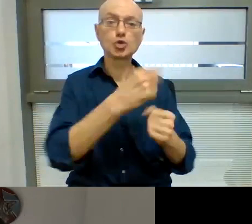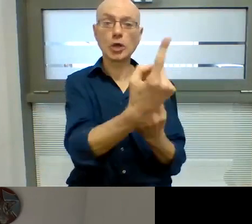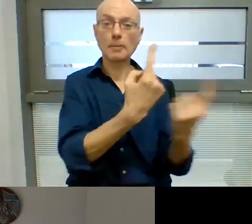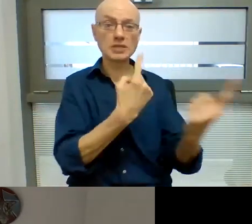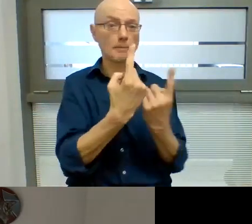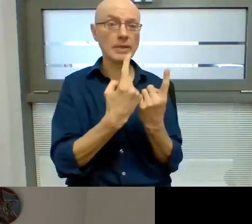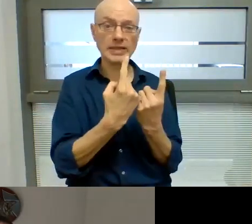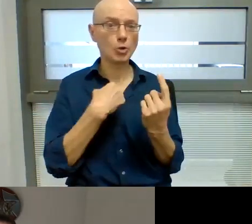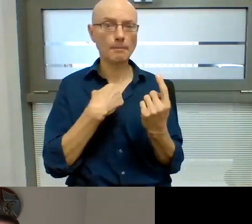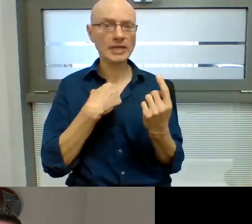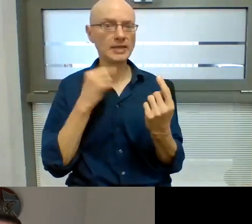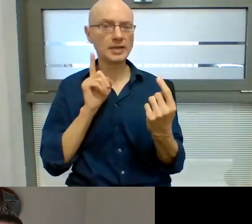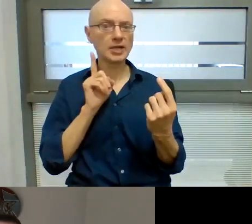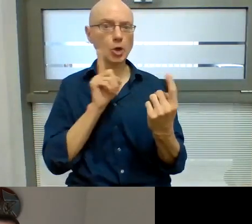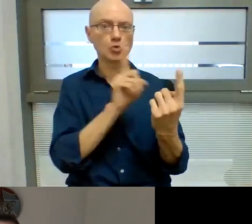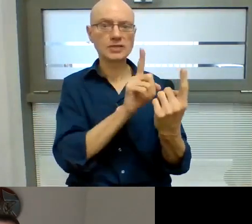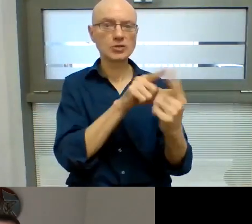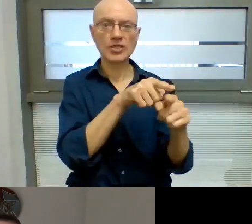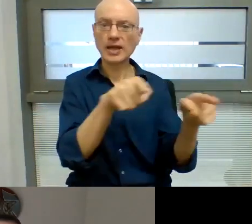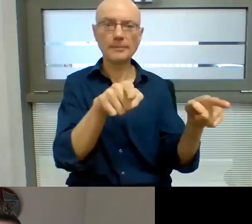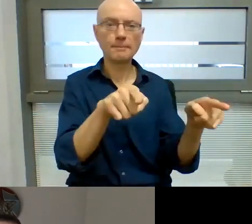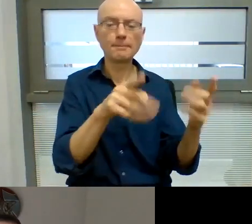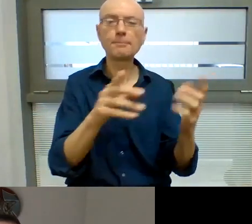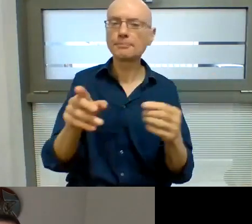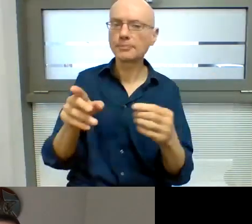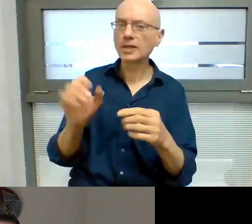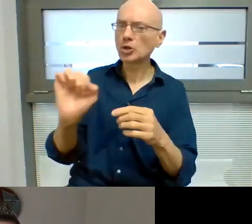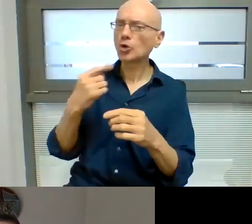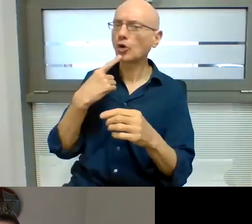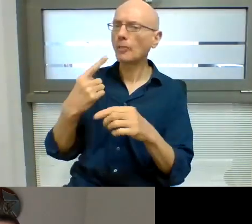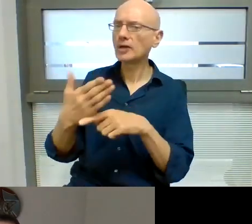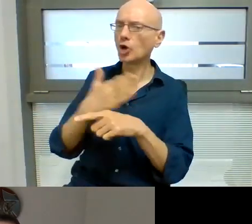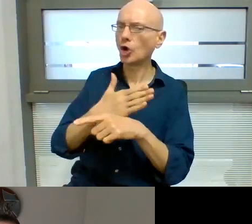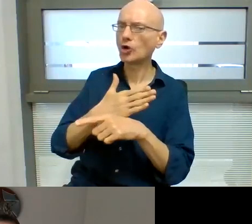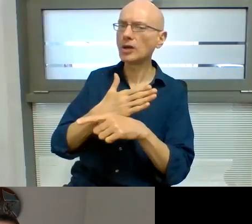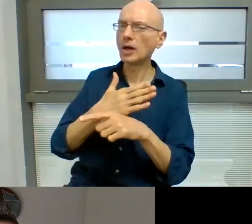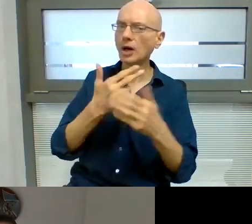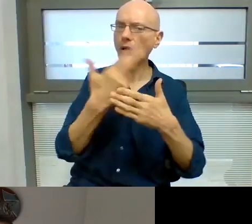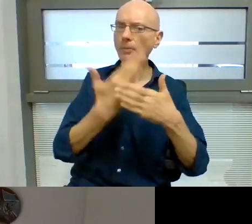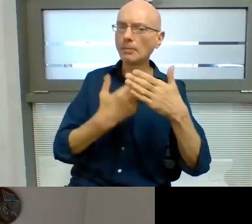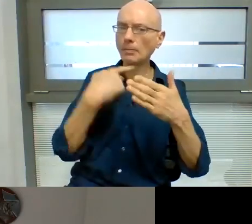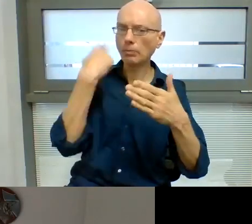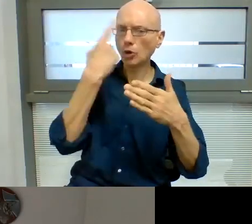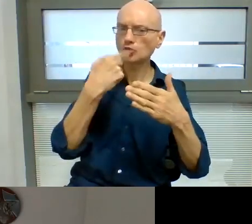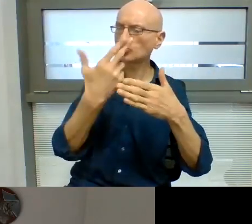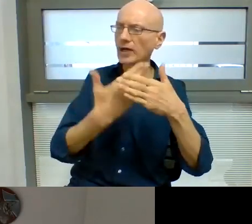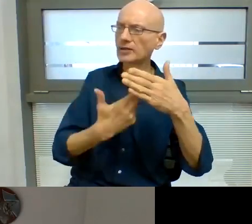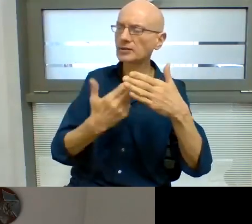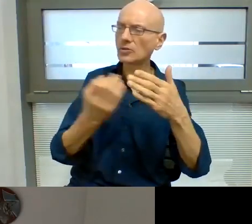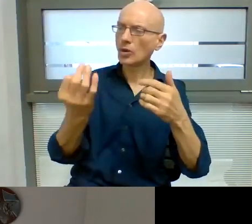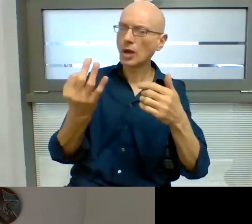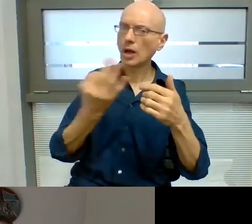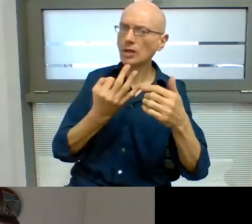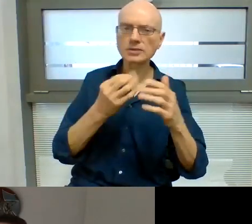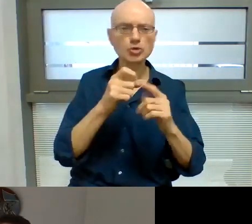So I found your comment earlier when you was doing your portrait, and you said, they were asking where the disability